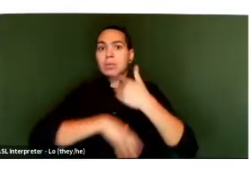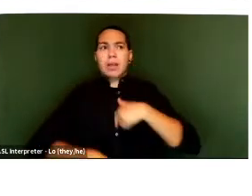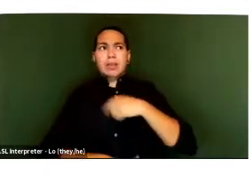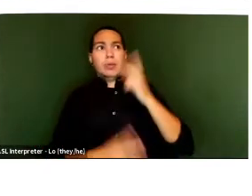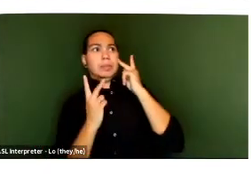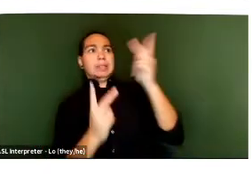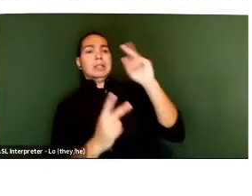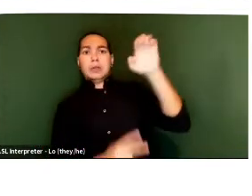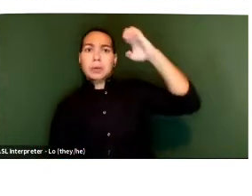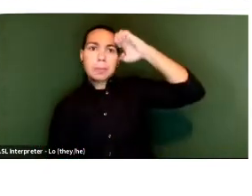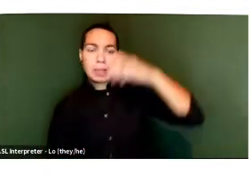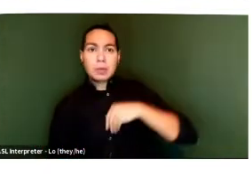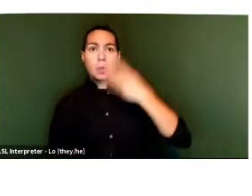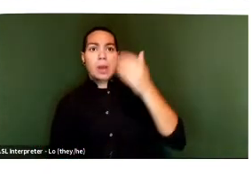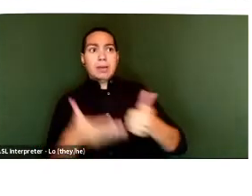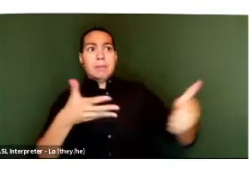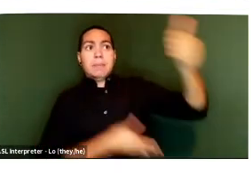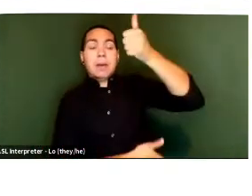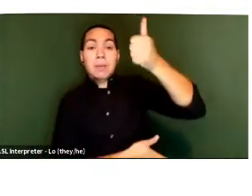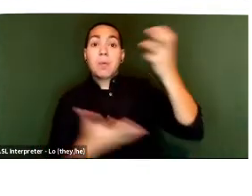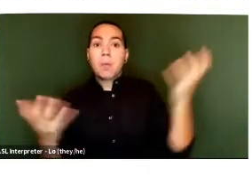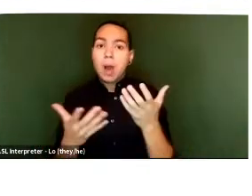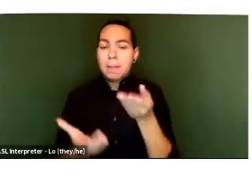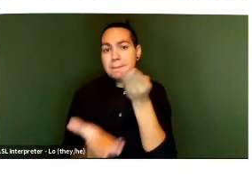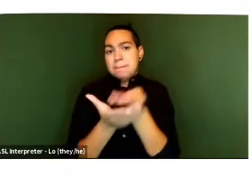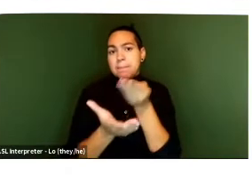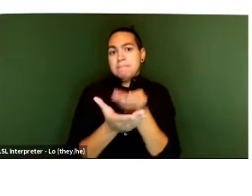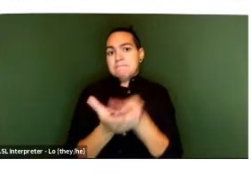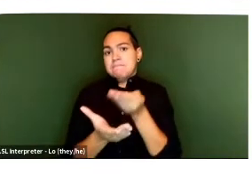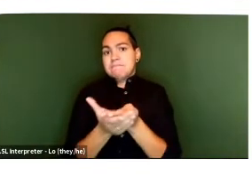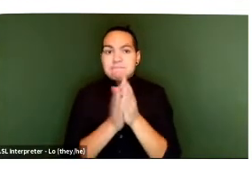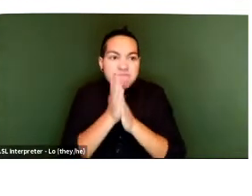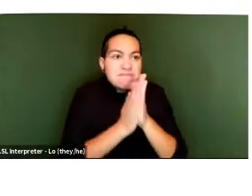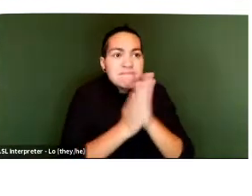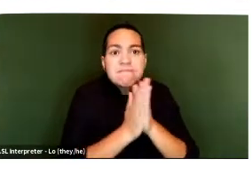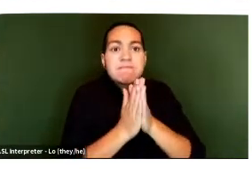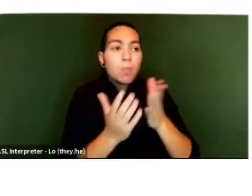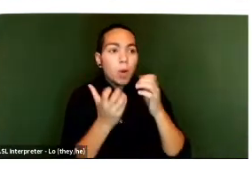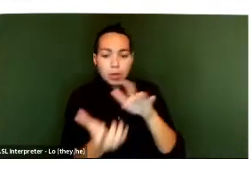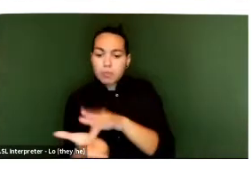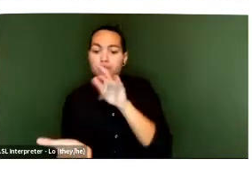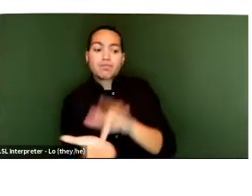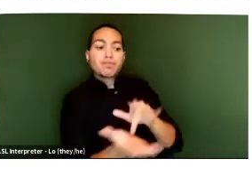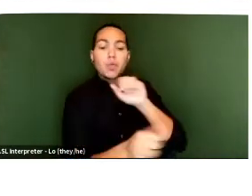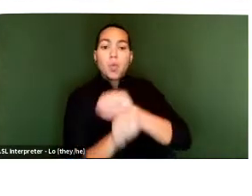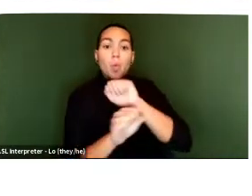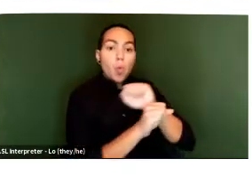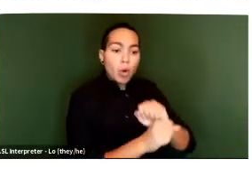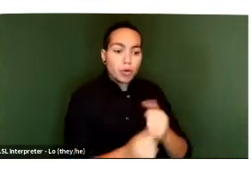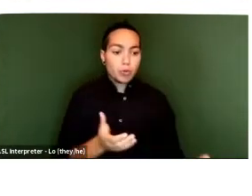from anything previous, is the factor of capitalism and the need to exploit labor to accumulate